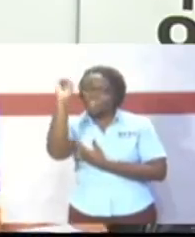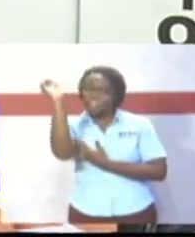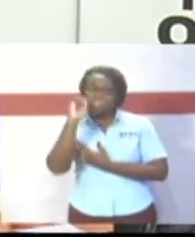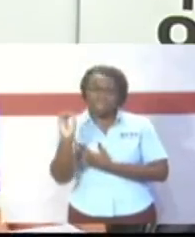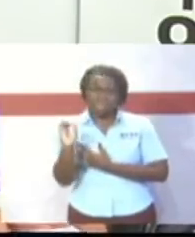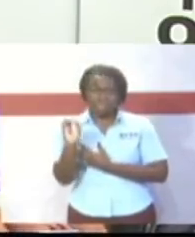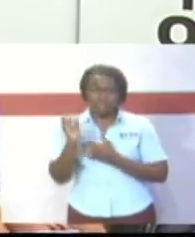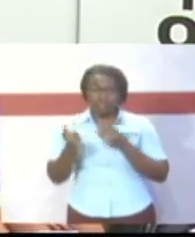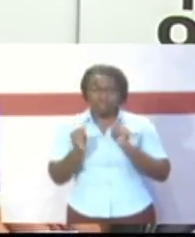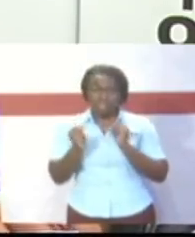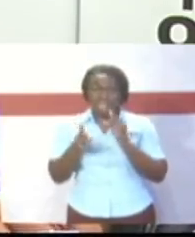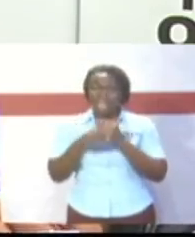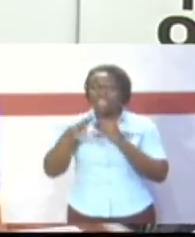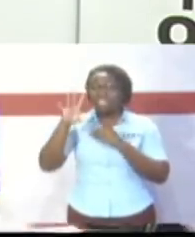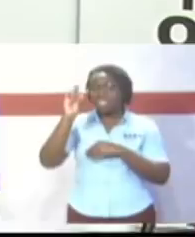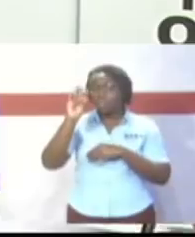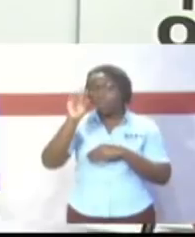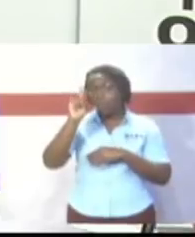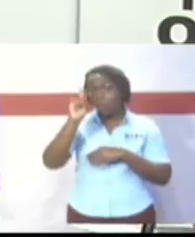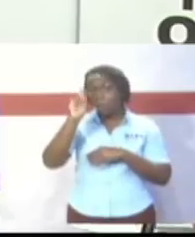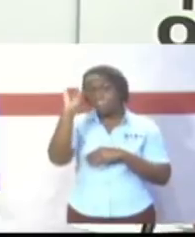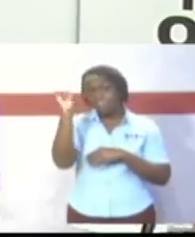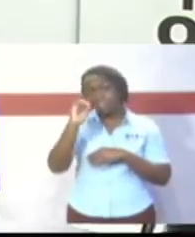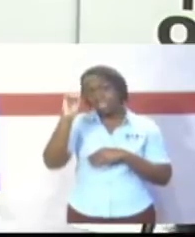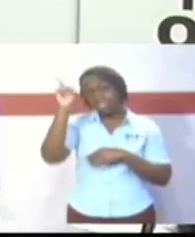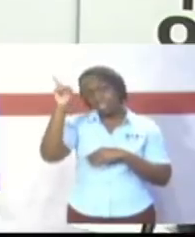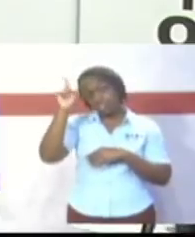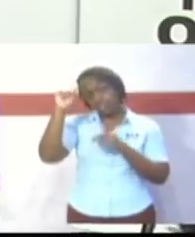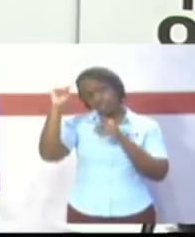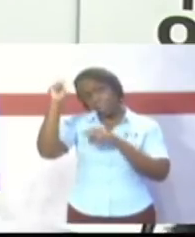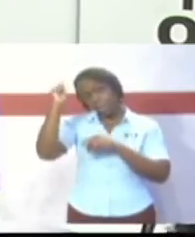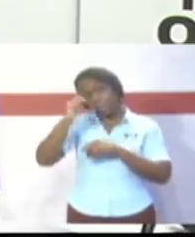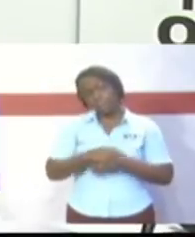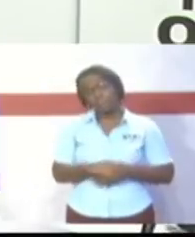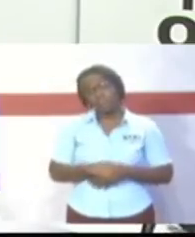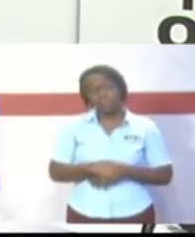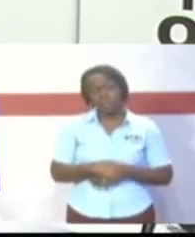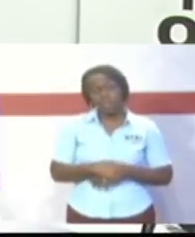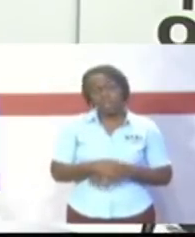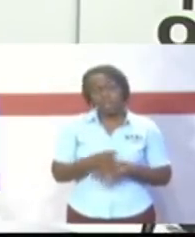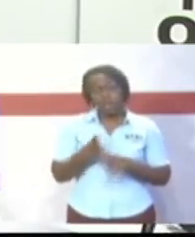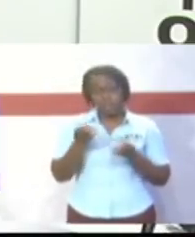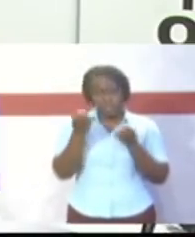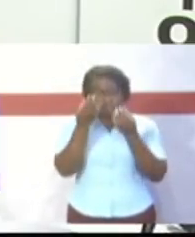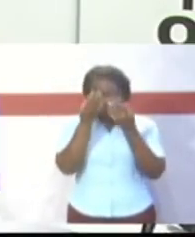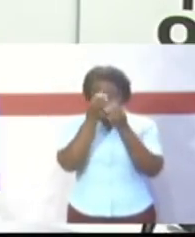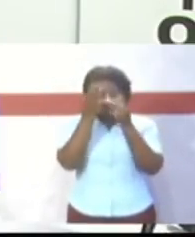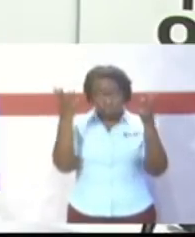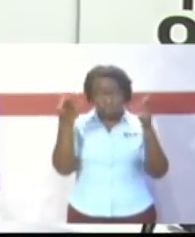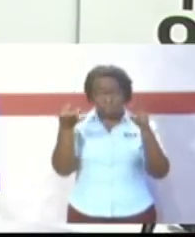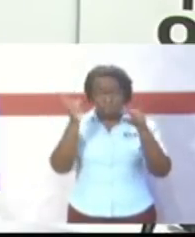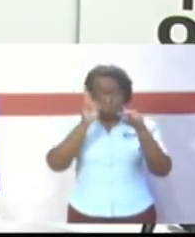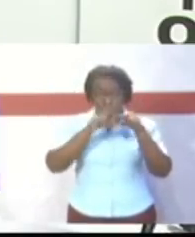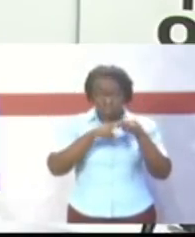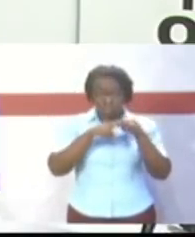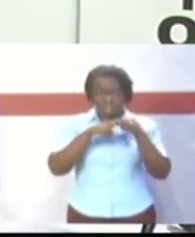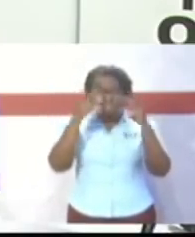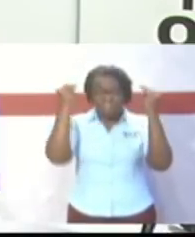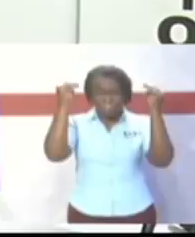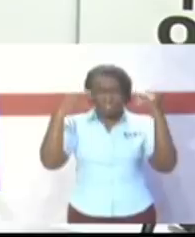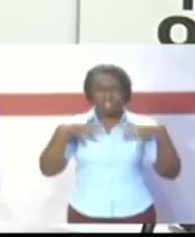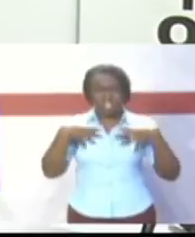at 71% in Tobago. I'd like to now provide an update on the activities the Ministry of